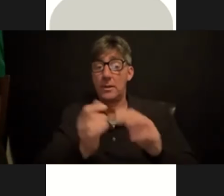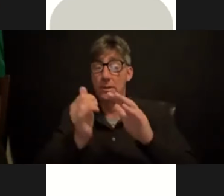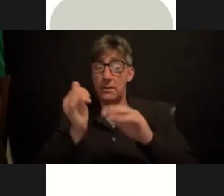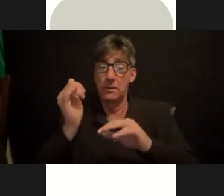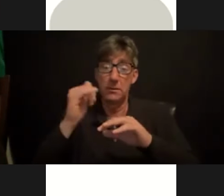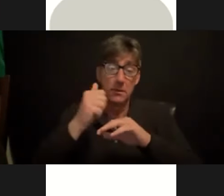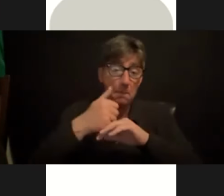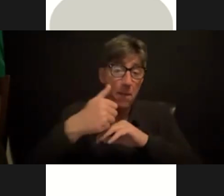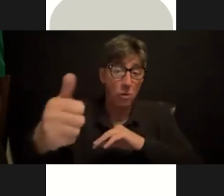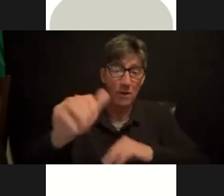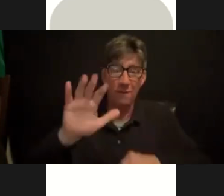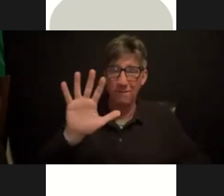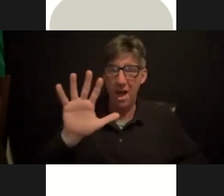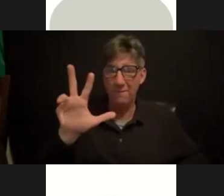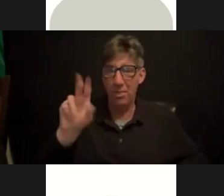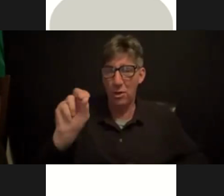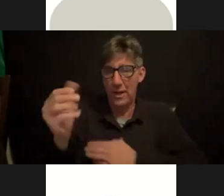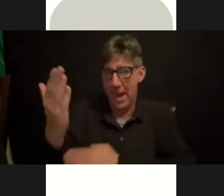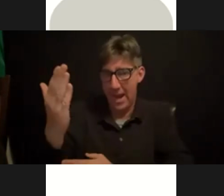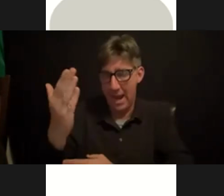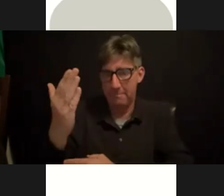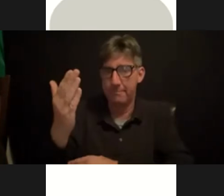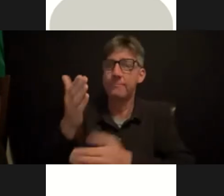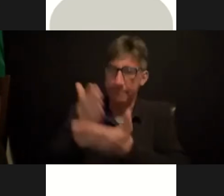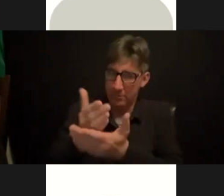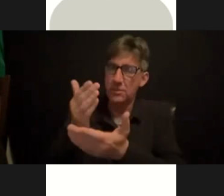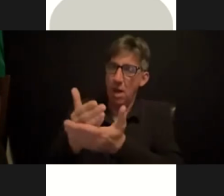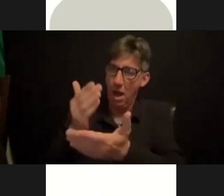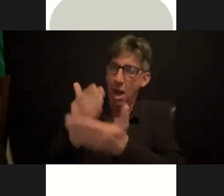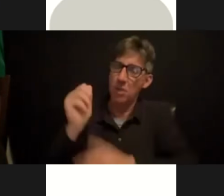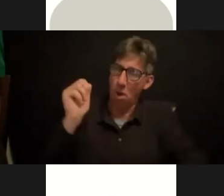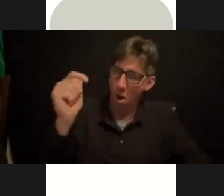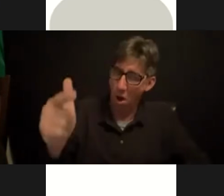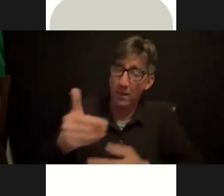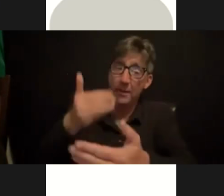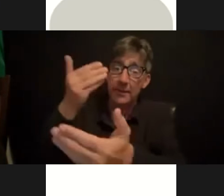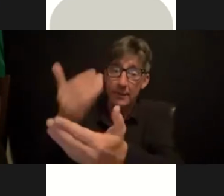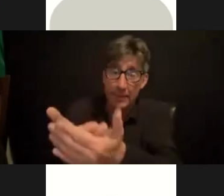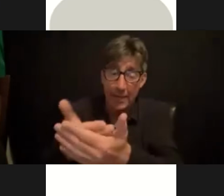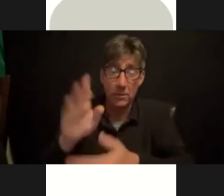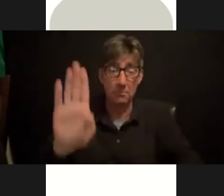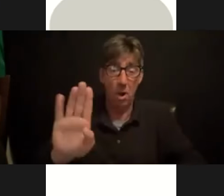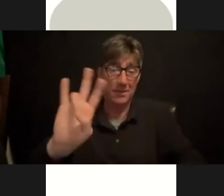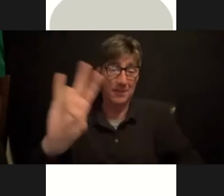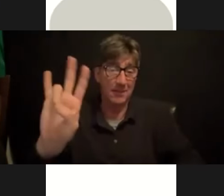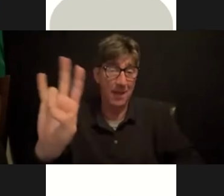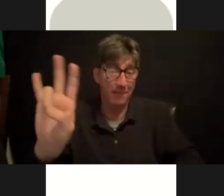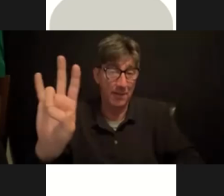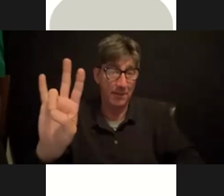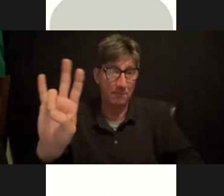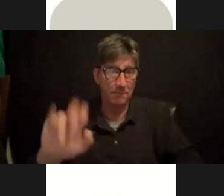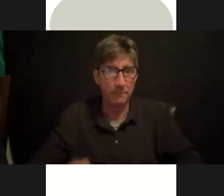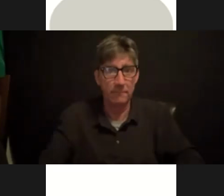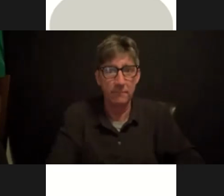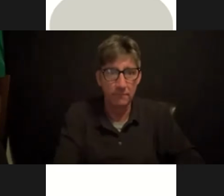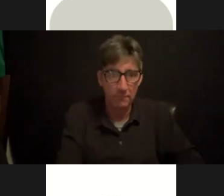a 5:30 a.m. train that makes all stops and it gets into Boston at 7 a.m. I believe. So I'm sorry, Angel,